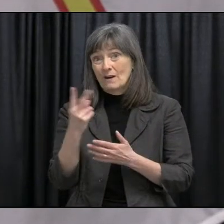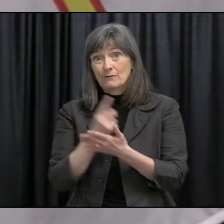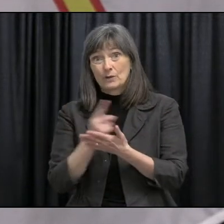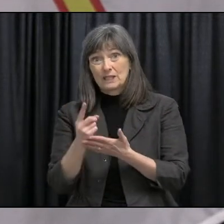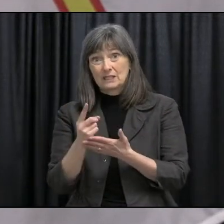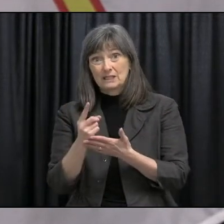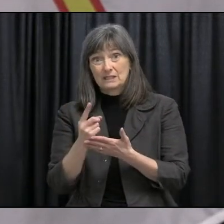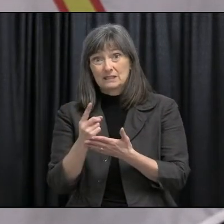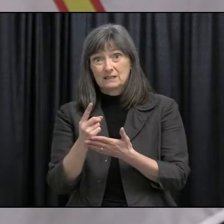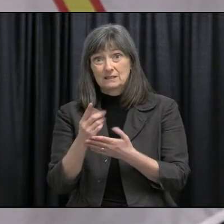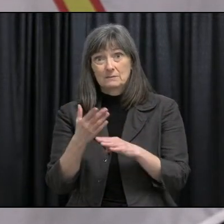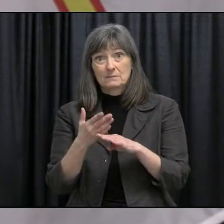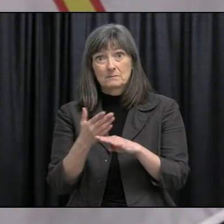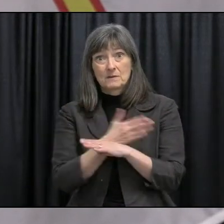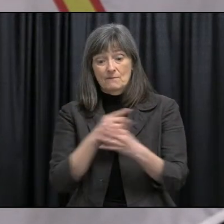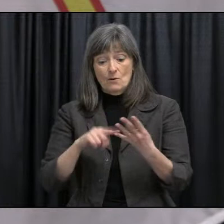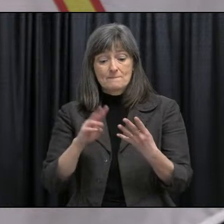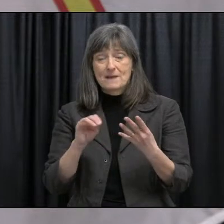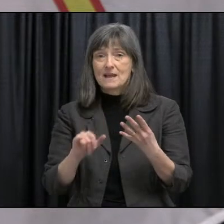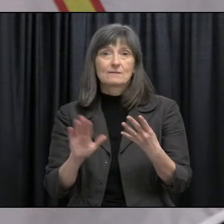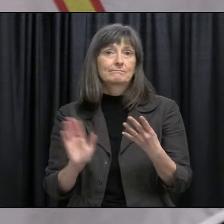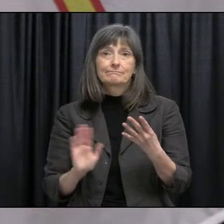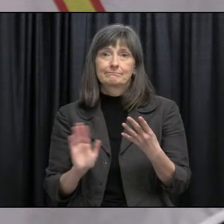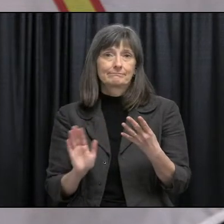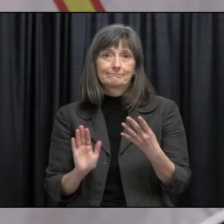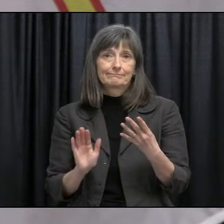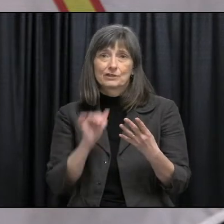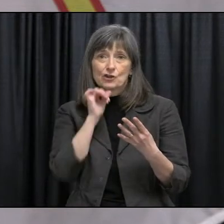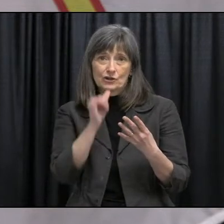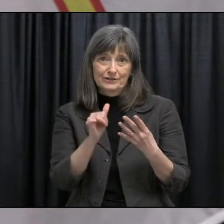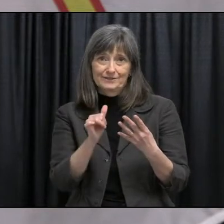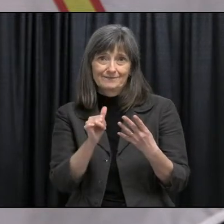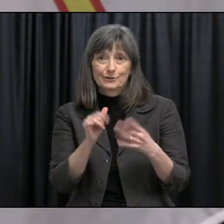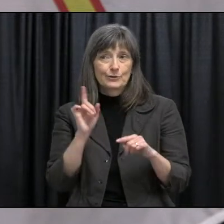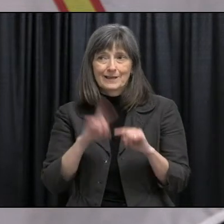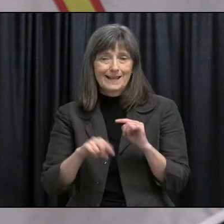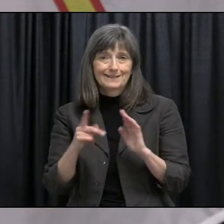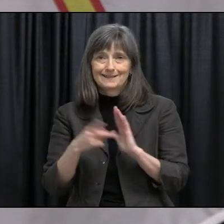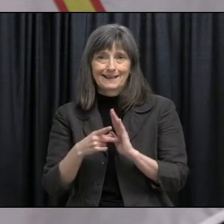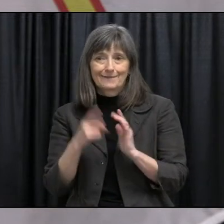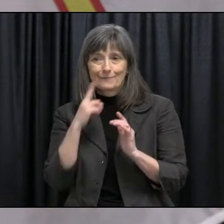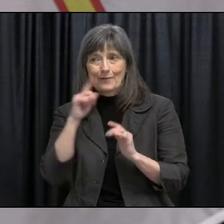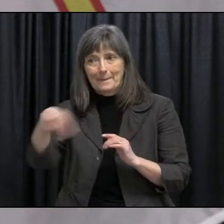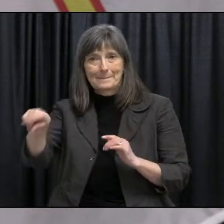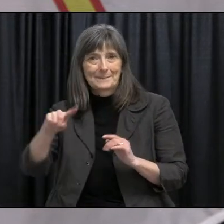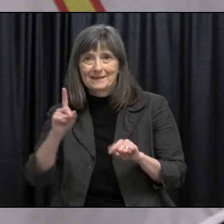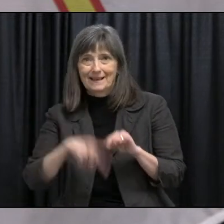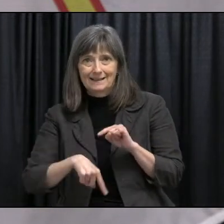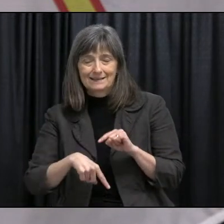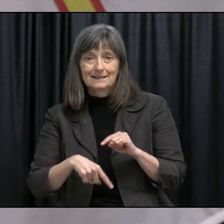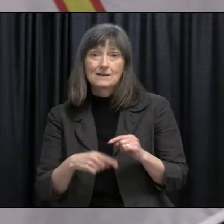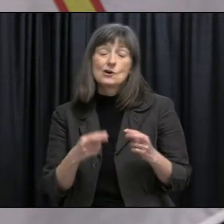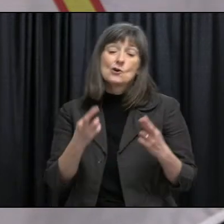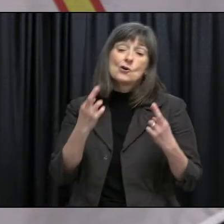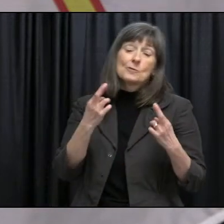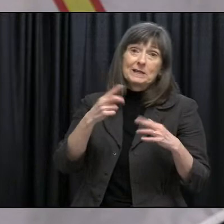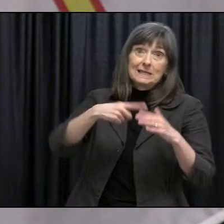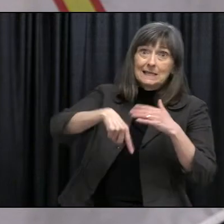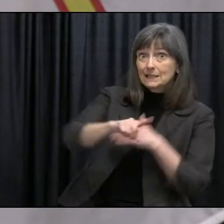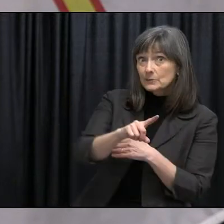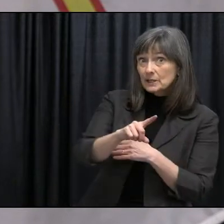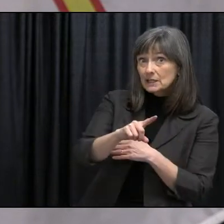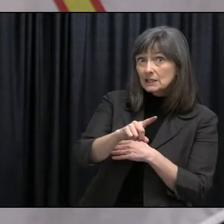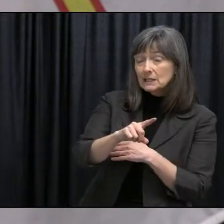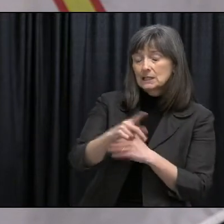the end of this month. So. But we will, hopefully next month, we'll be able to offer